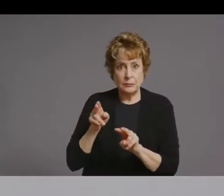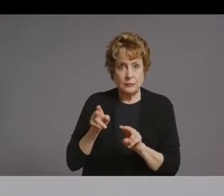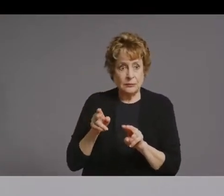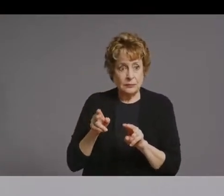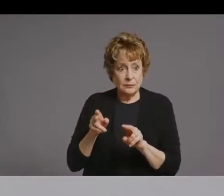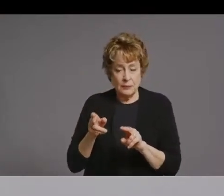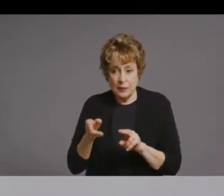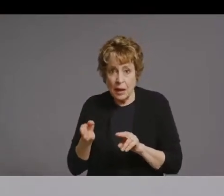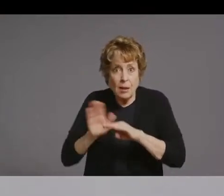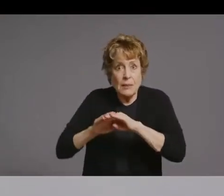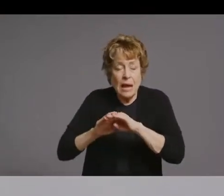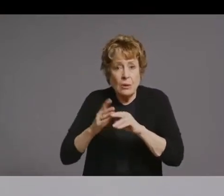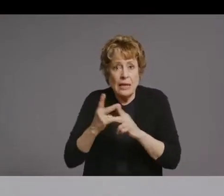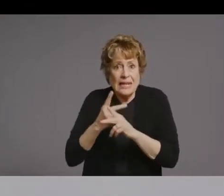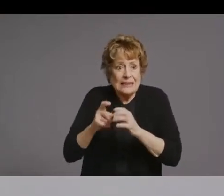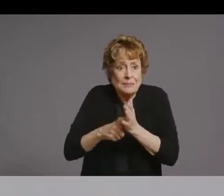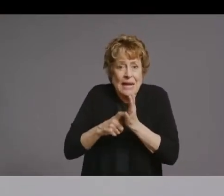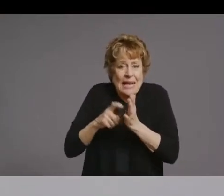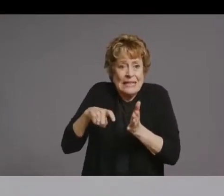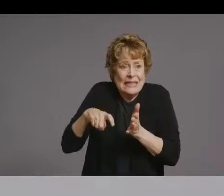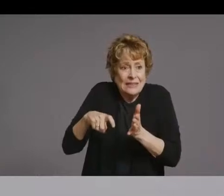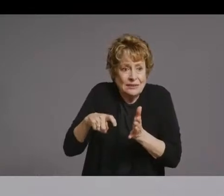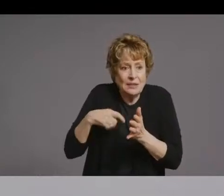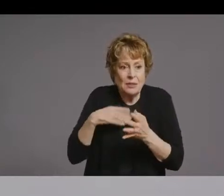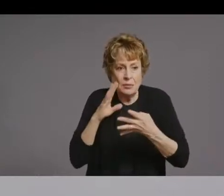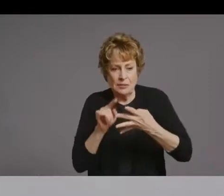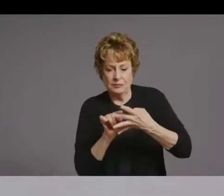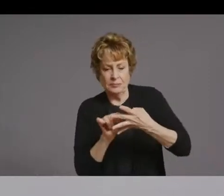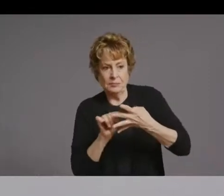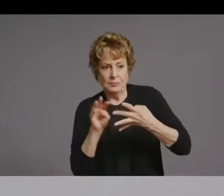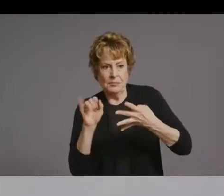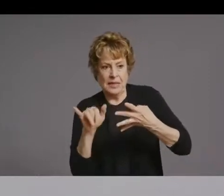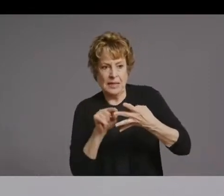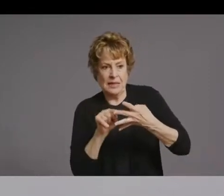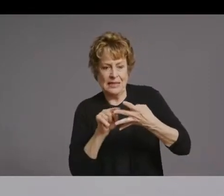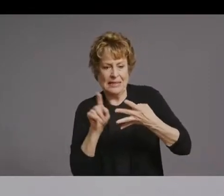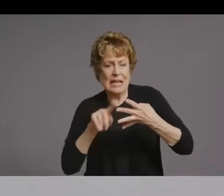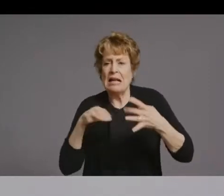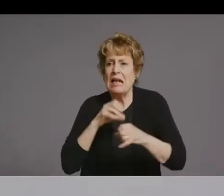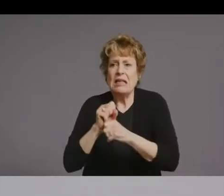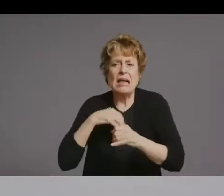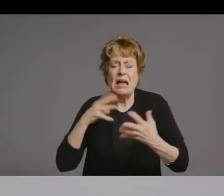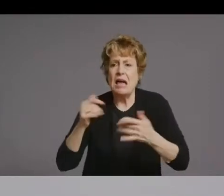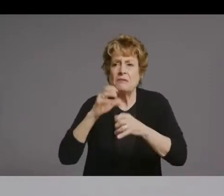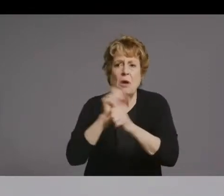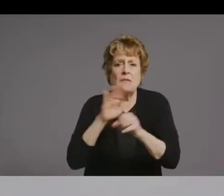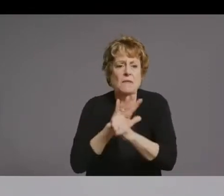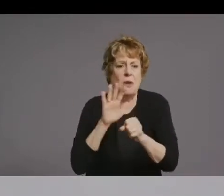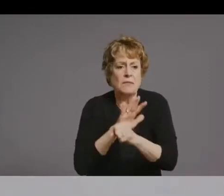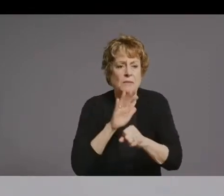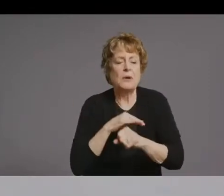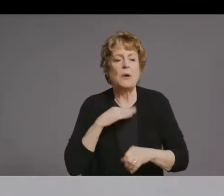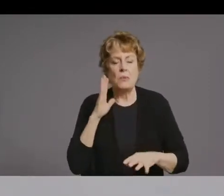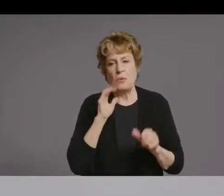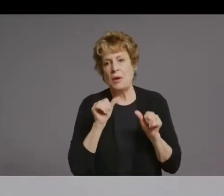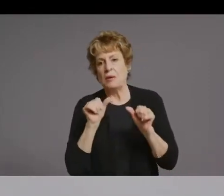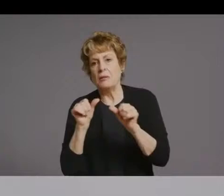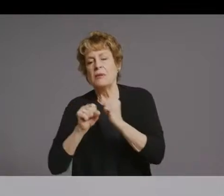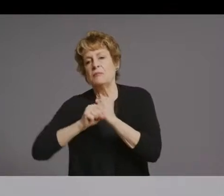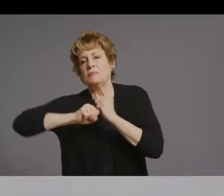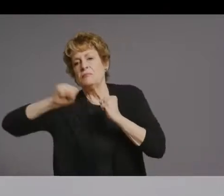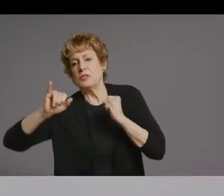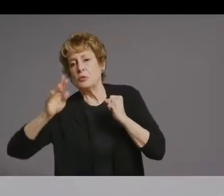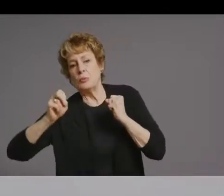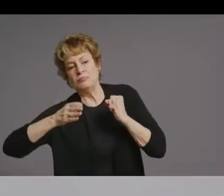bunch, you know, in the middle of May and people were scrambling to get appointments, we might keep it open longer. Or if that happened in